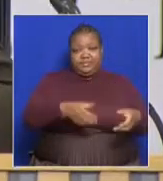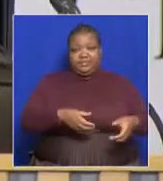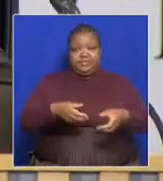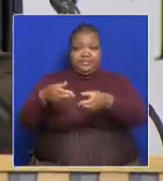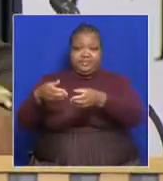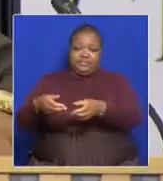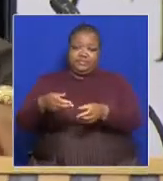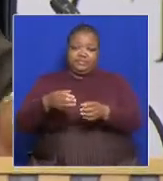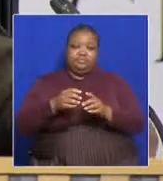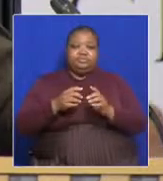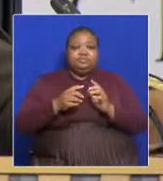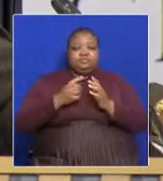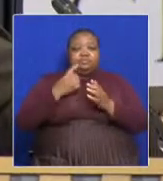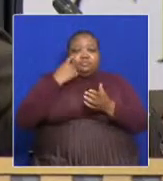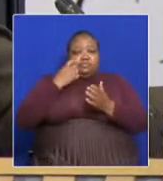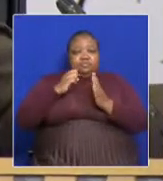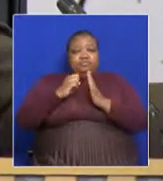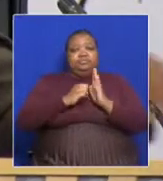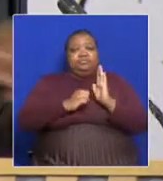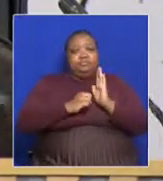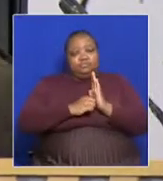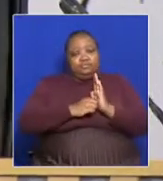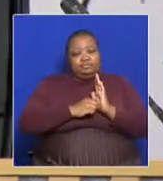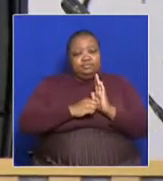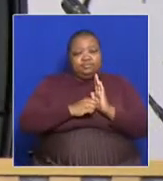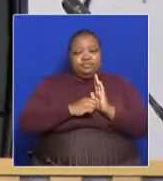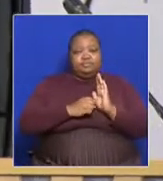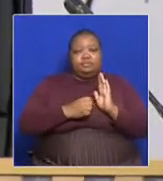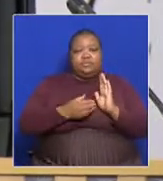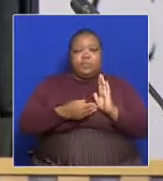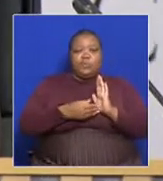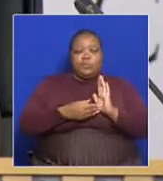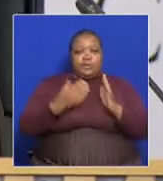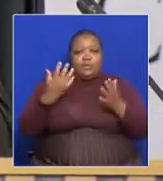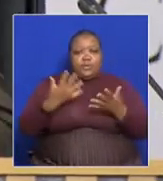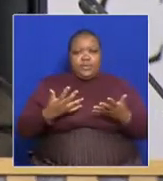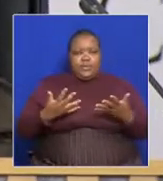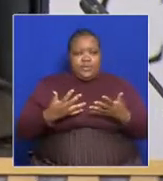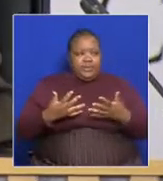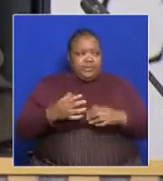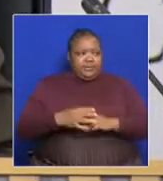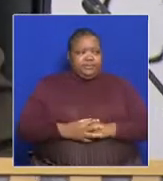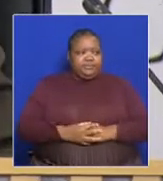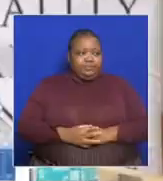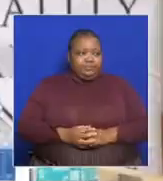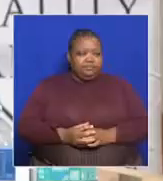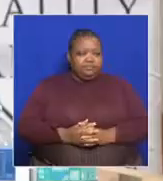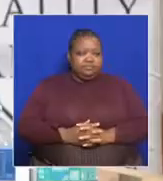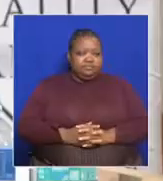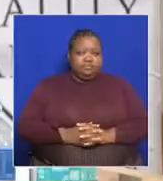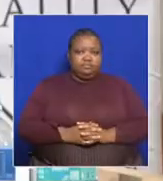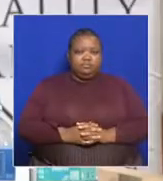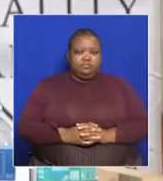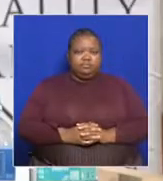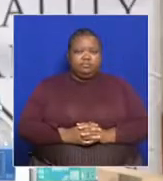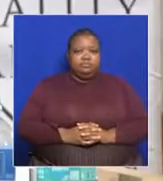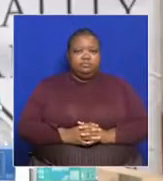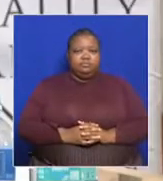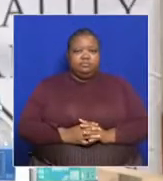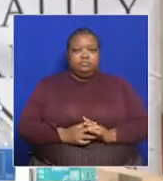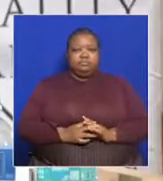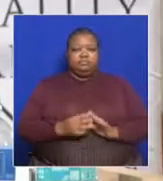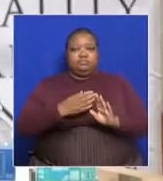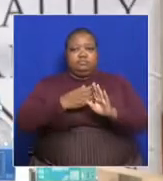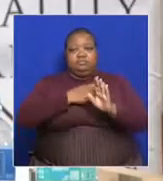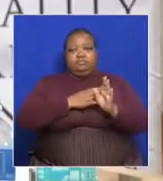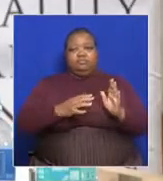leader can just refresh my memory as to where it is. I'm looking for... The statement before the commission or previous statements, which one do